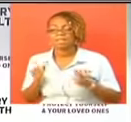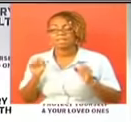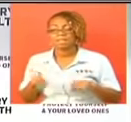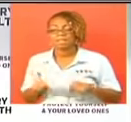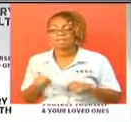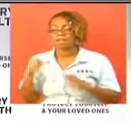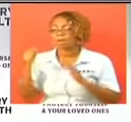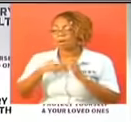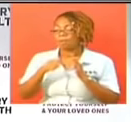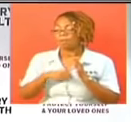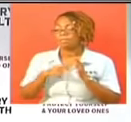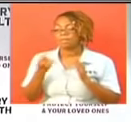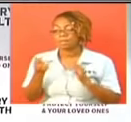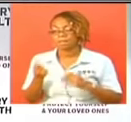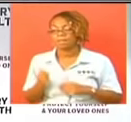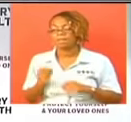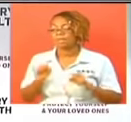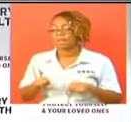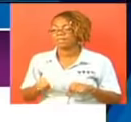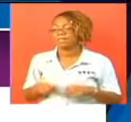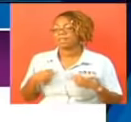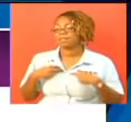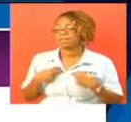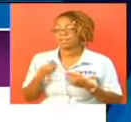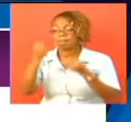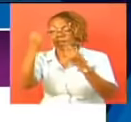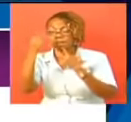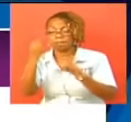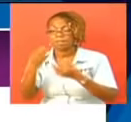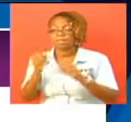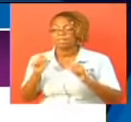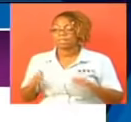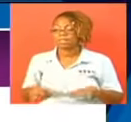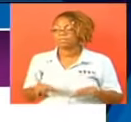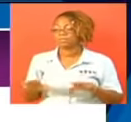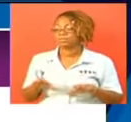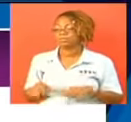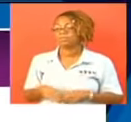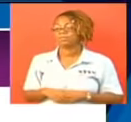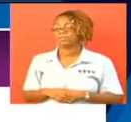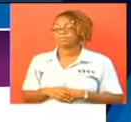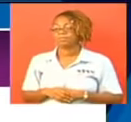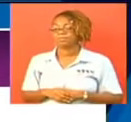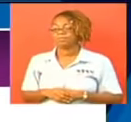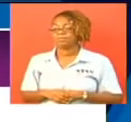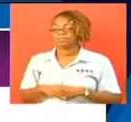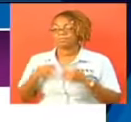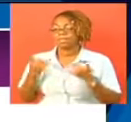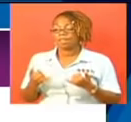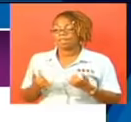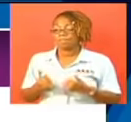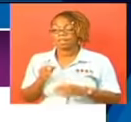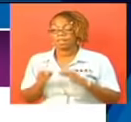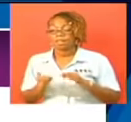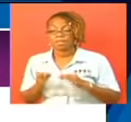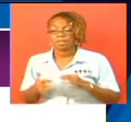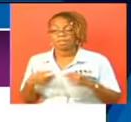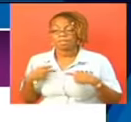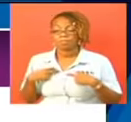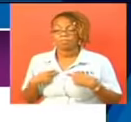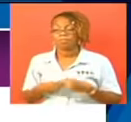if I took one dose of a 2-dose vaccine and then became pregnant in between, should I still go for my second